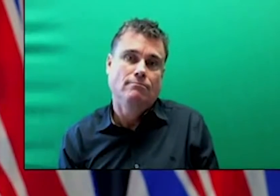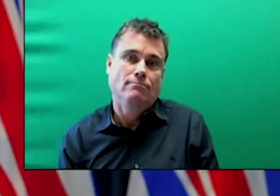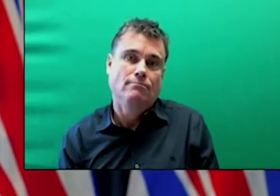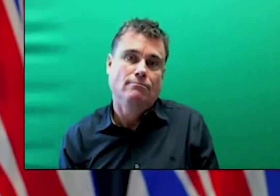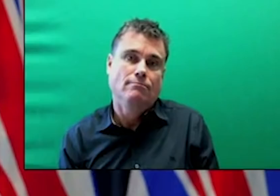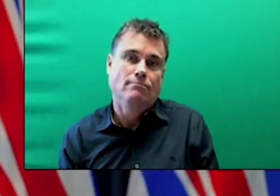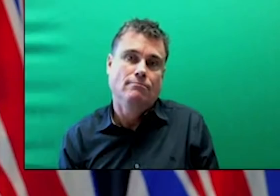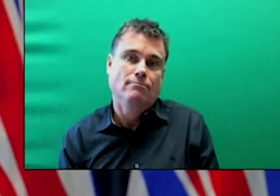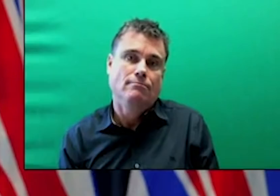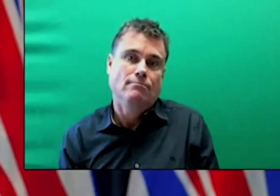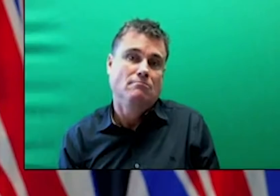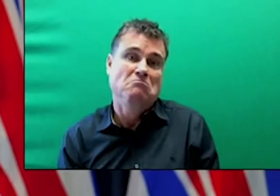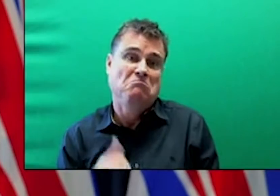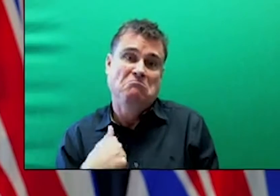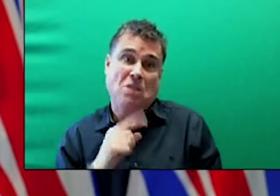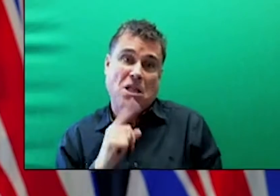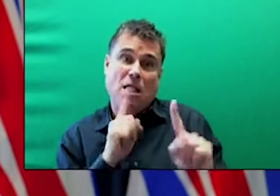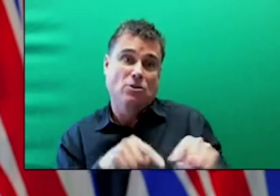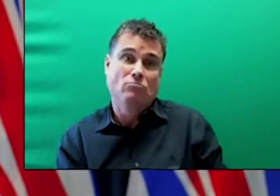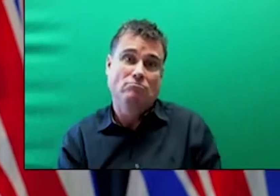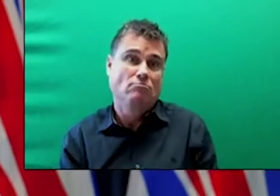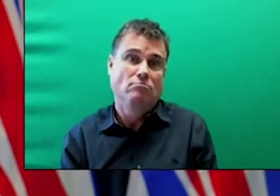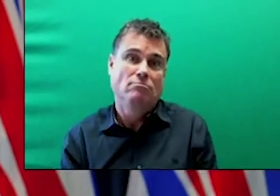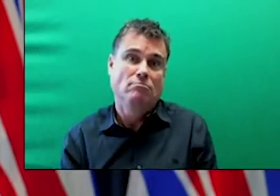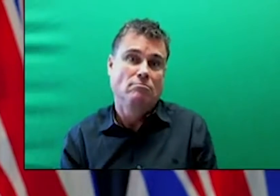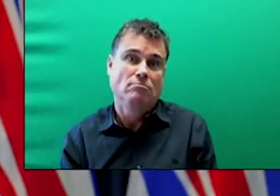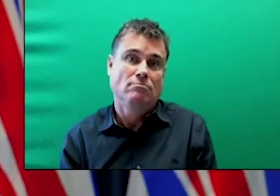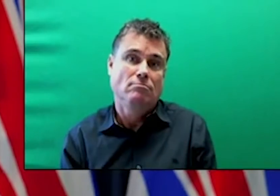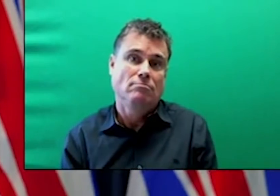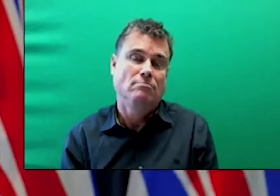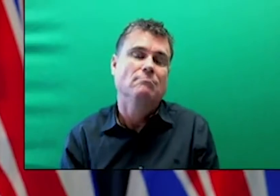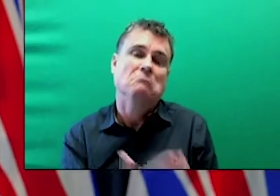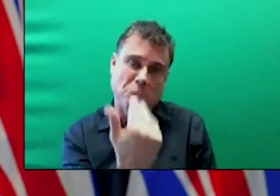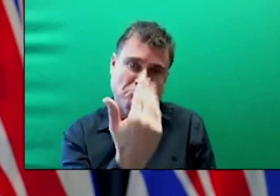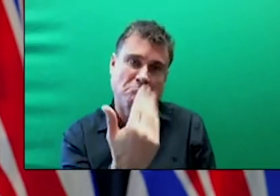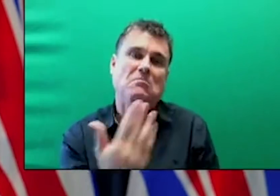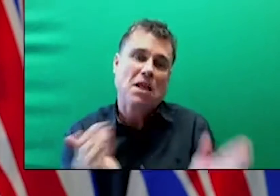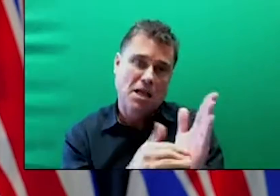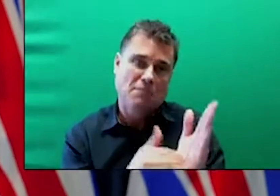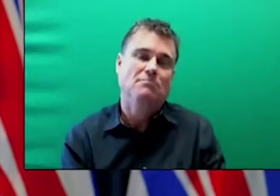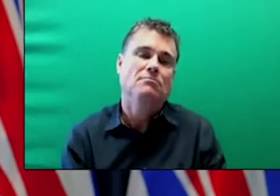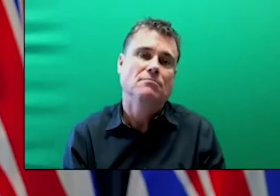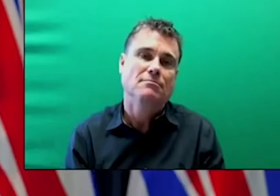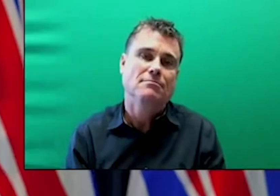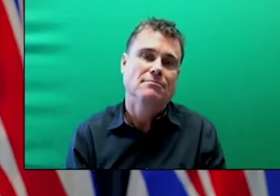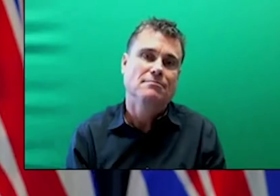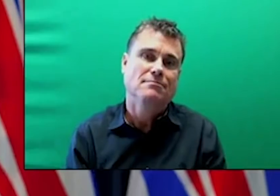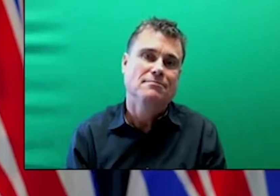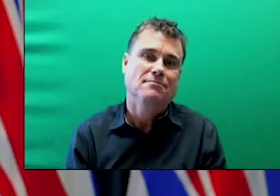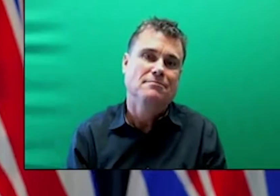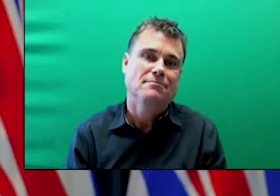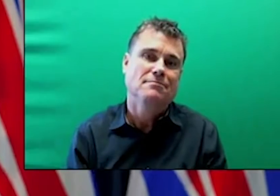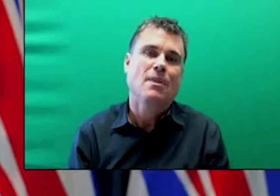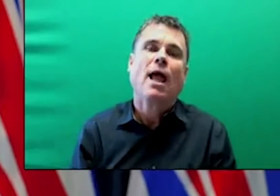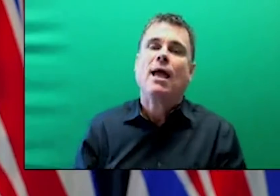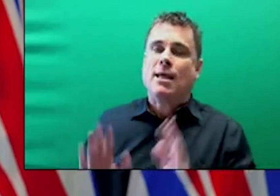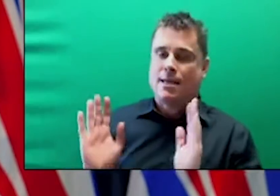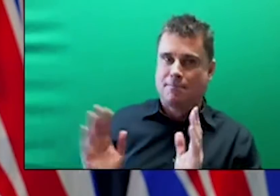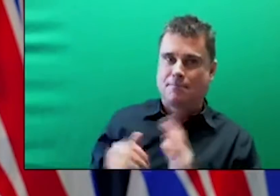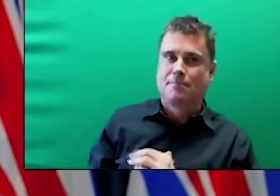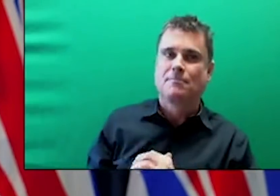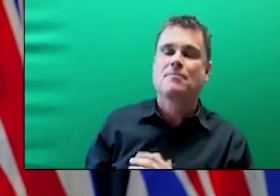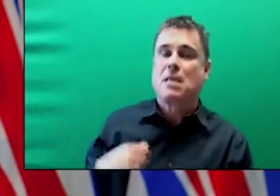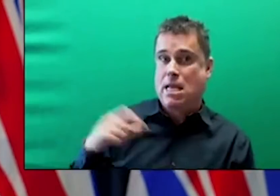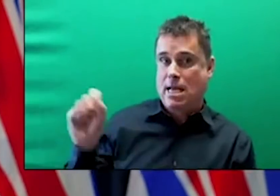Western Canada, stay home. And again, I applaud the Prime Minister on that route now, and he'll be talking more, I'm sure,